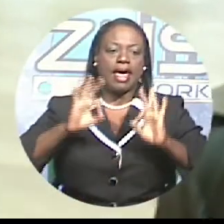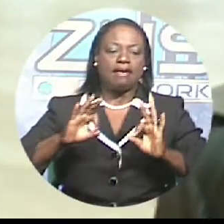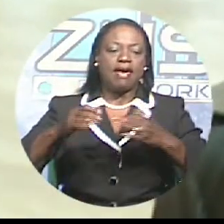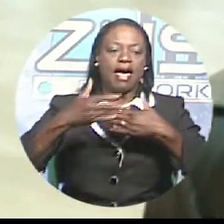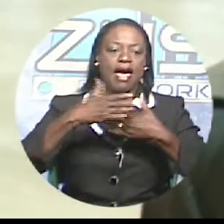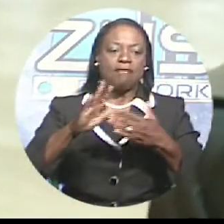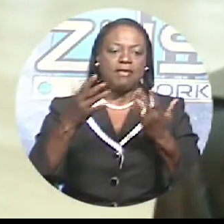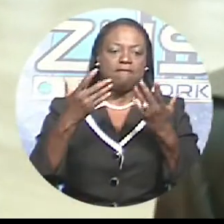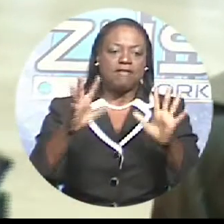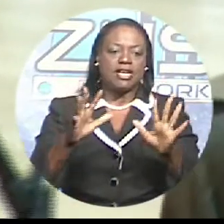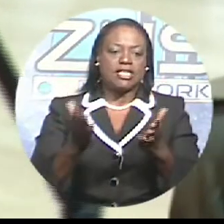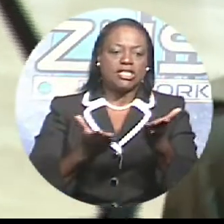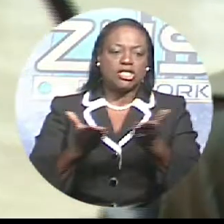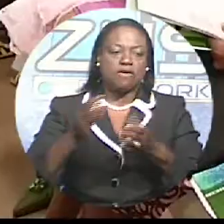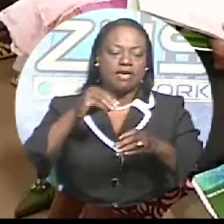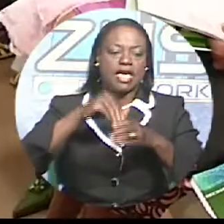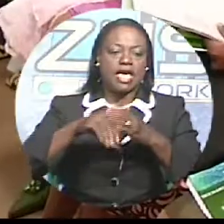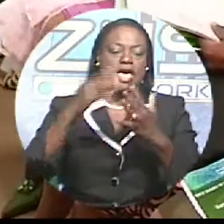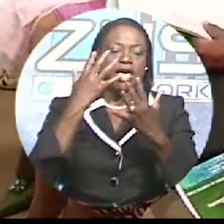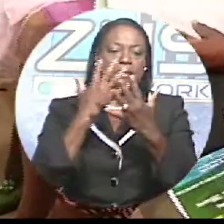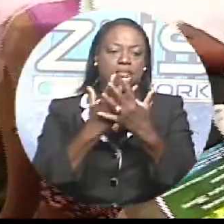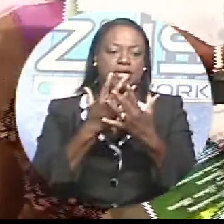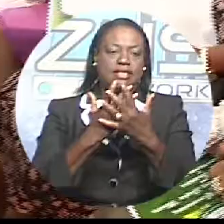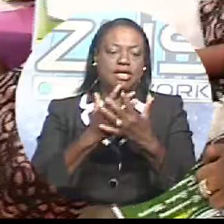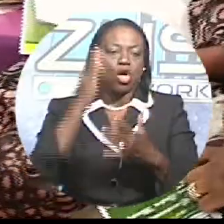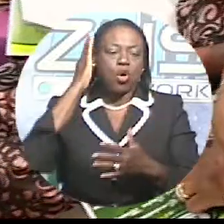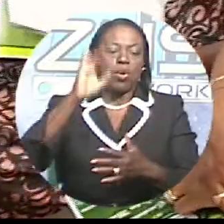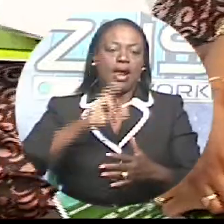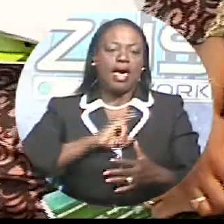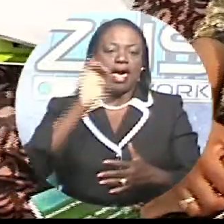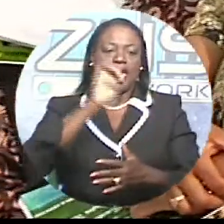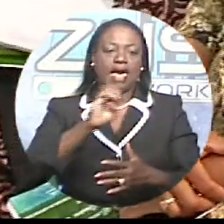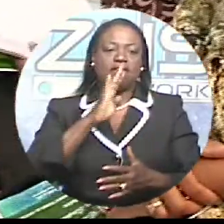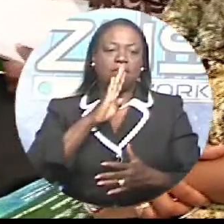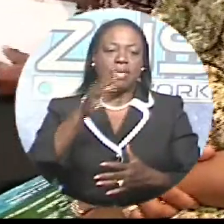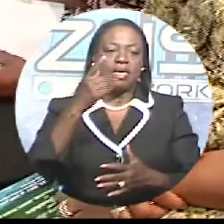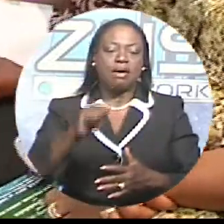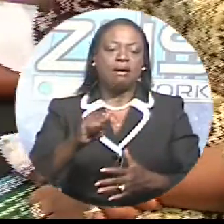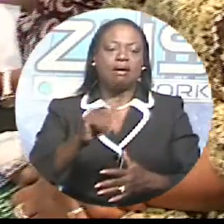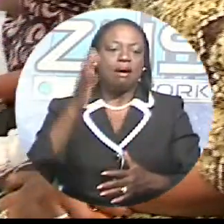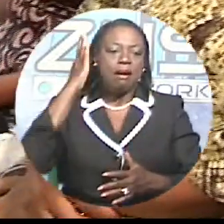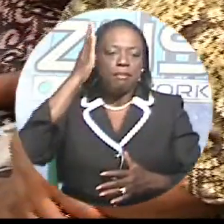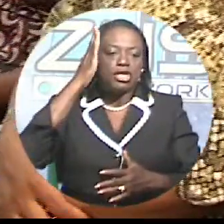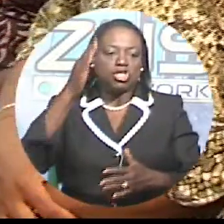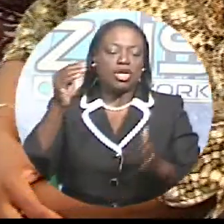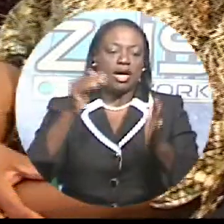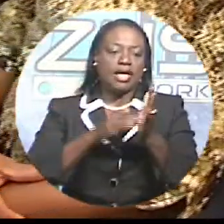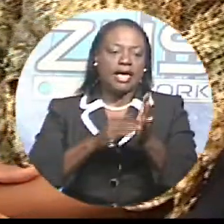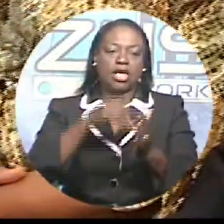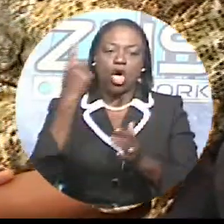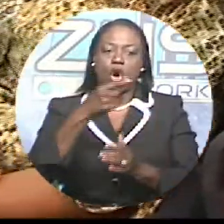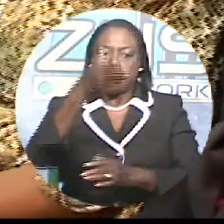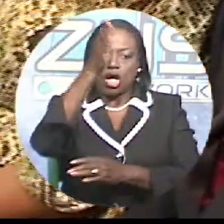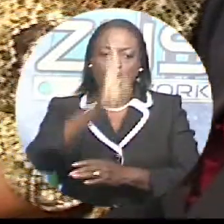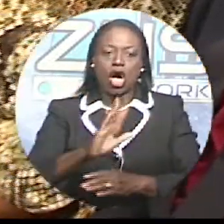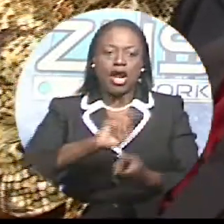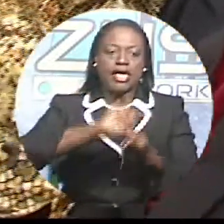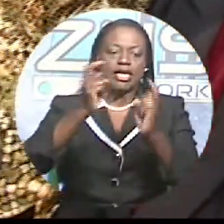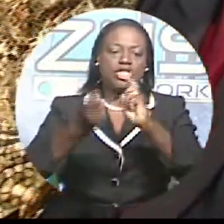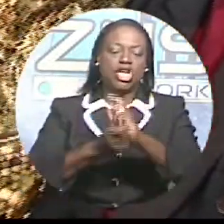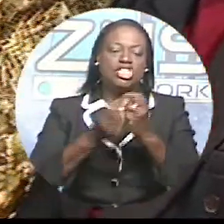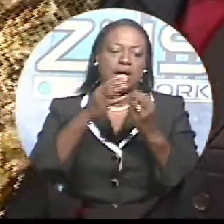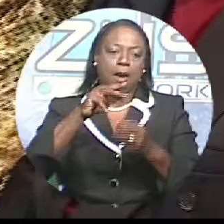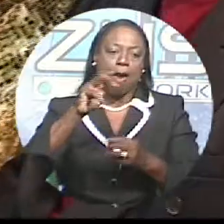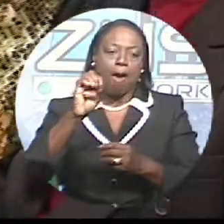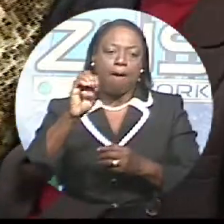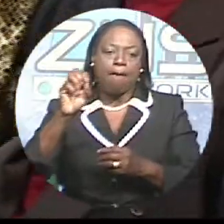convicted criminal and his credibility shot? But he said only God can turn a mess into a message, a test into a testimony, a